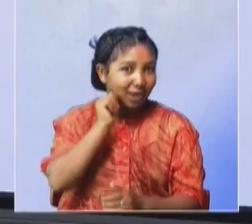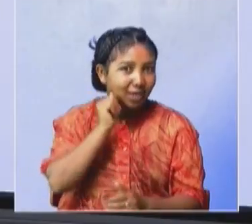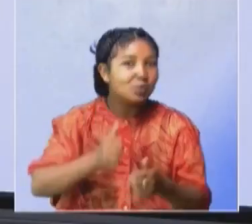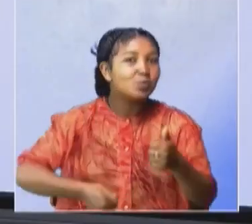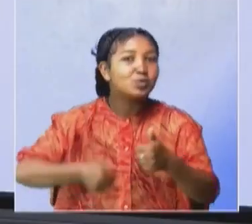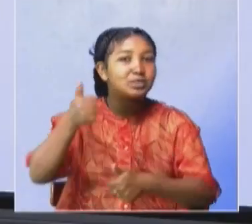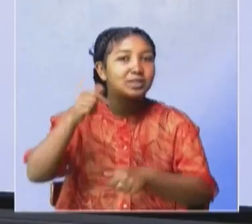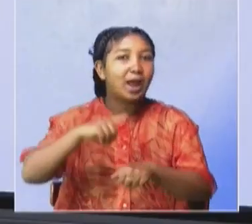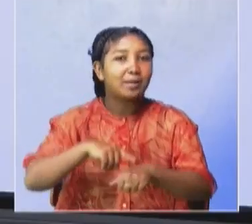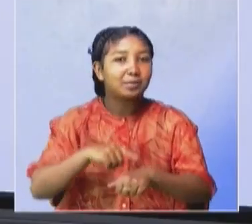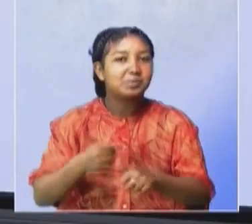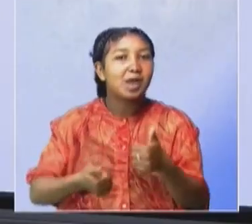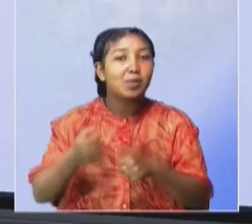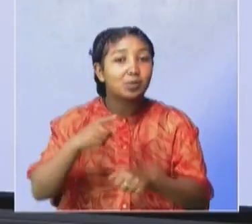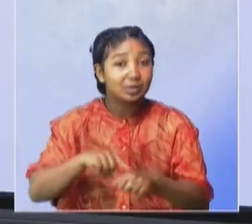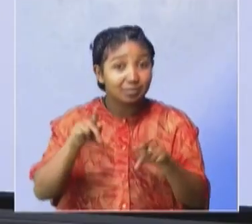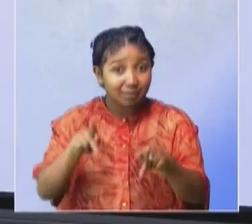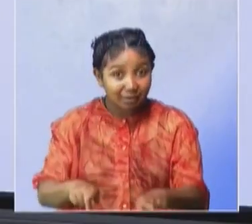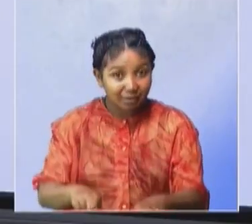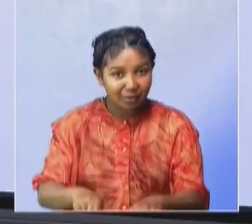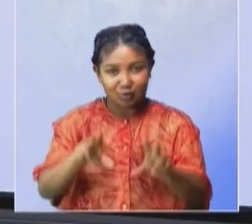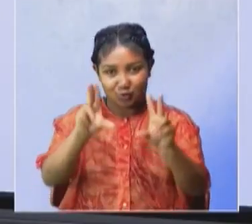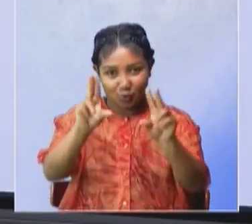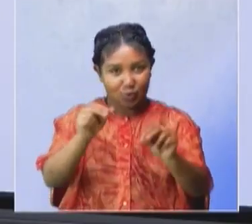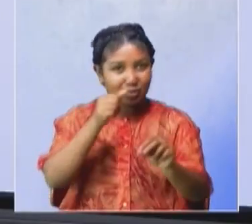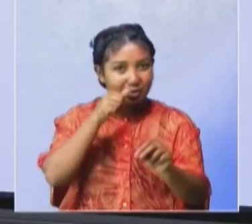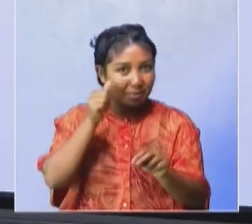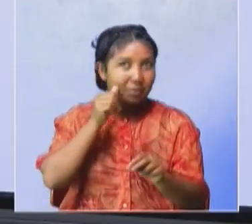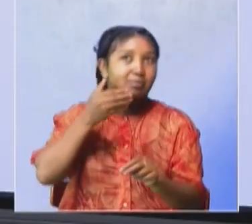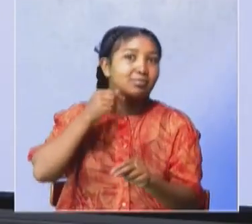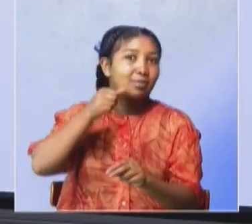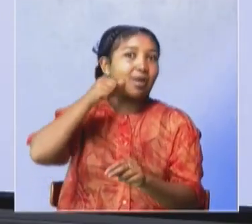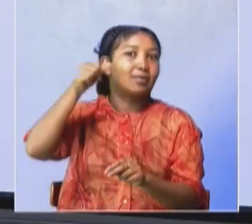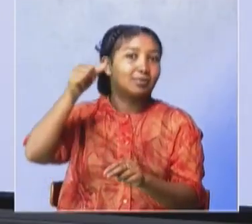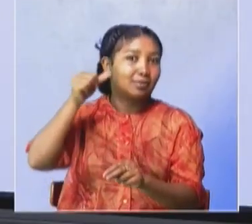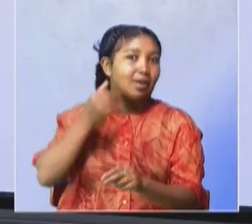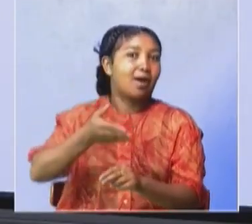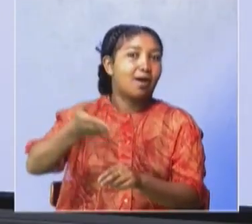of time we are using? Here is yesterday. Time.